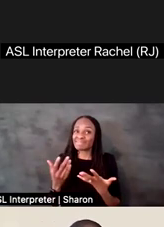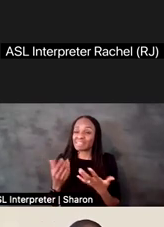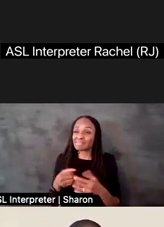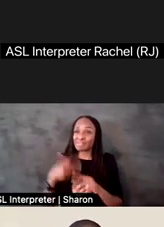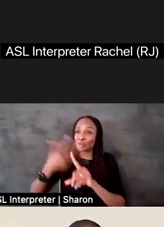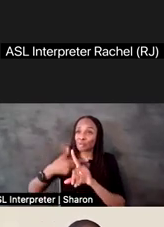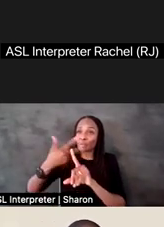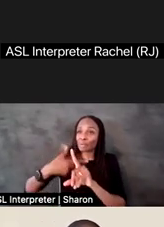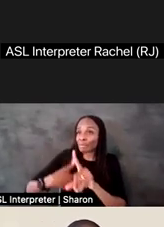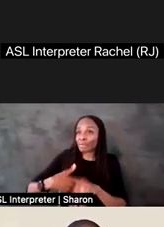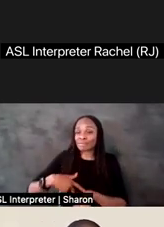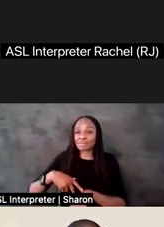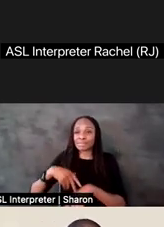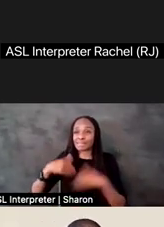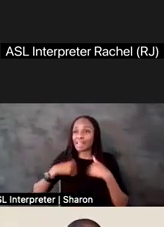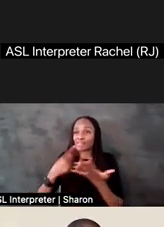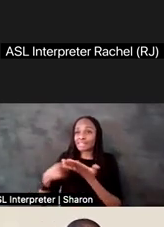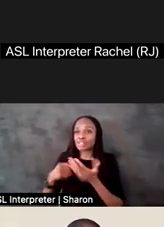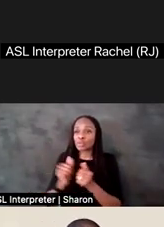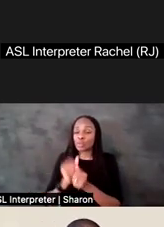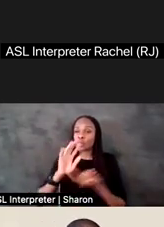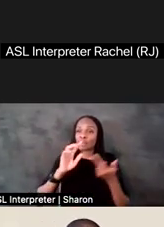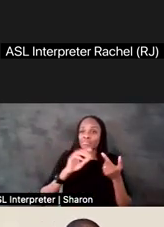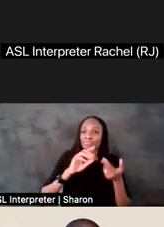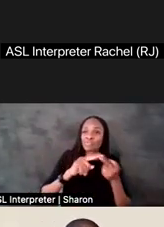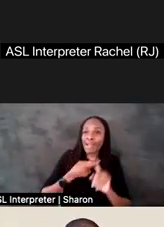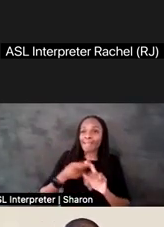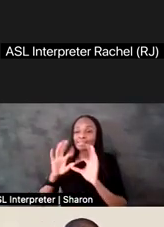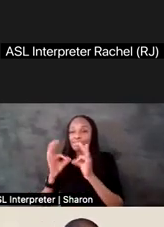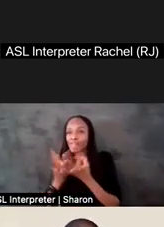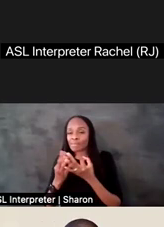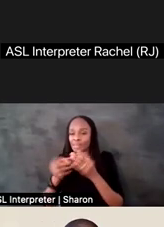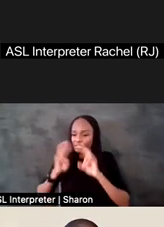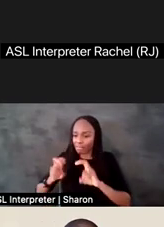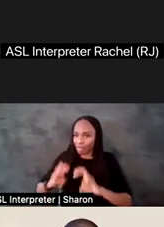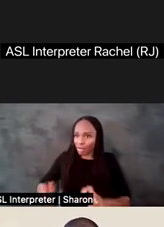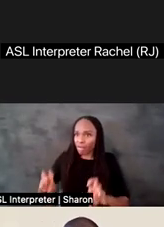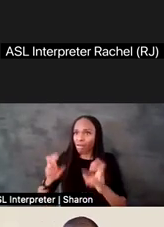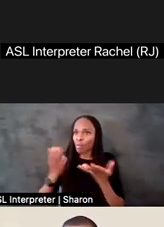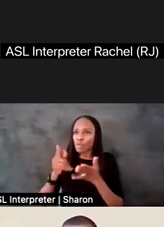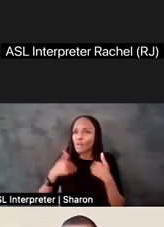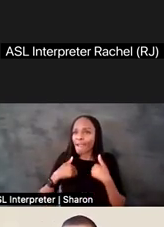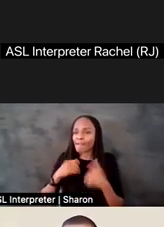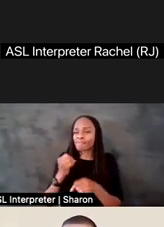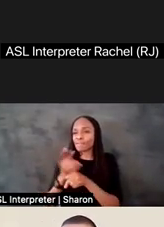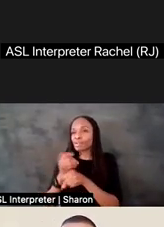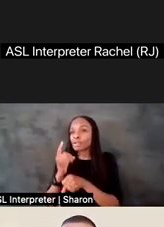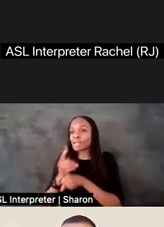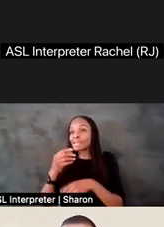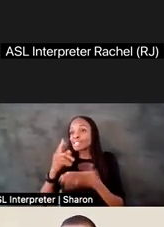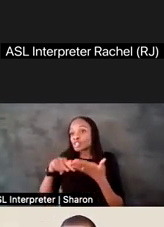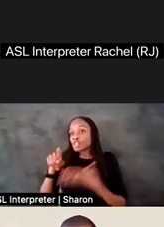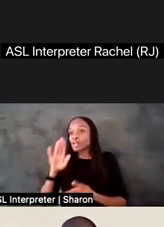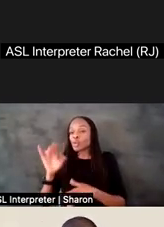your family, friends. Do your inventory annually and make sure that you check your insurance